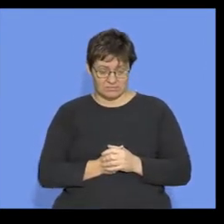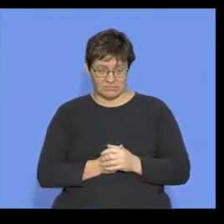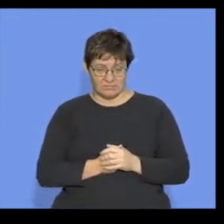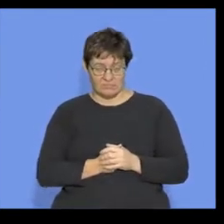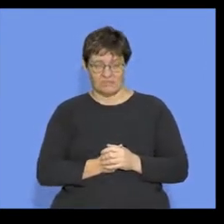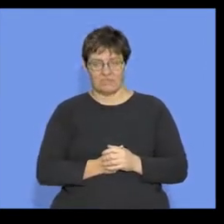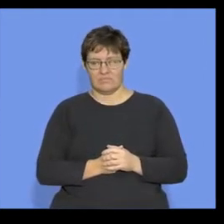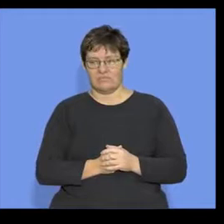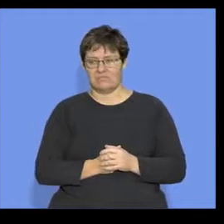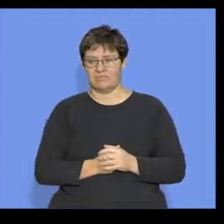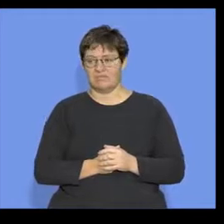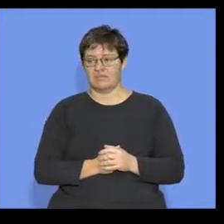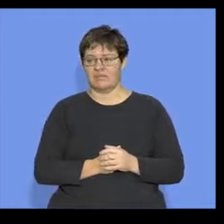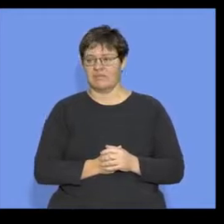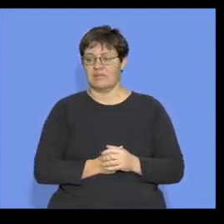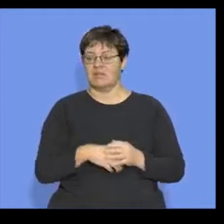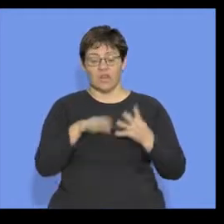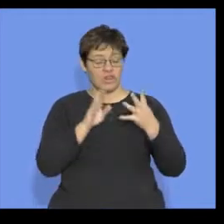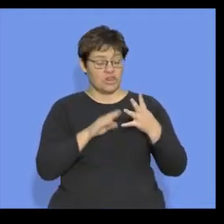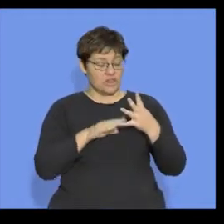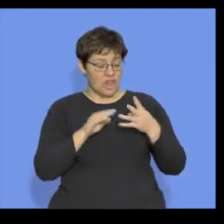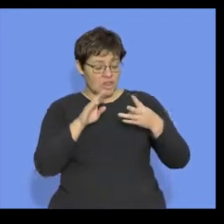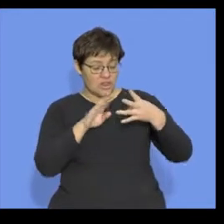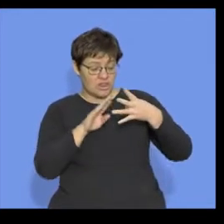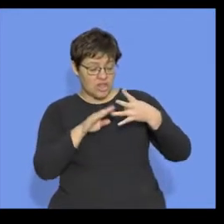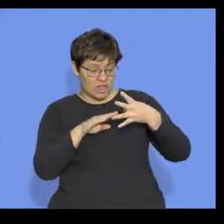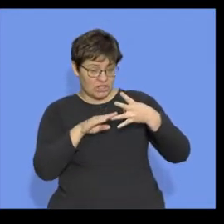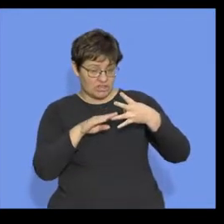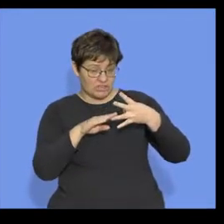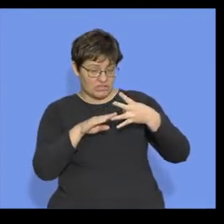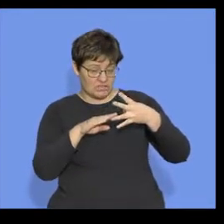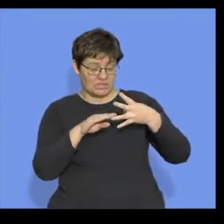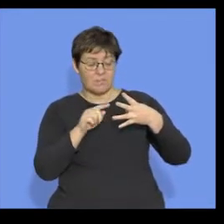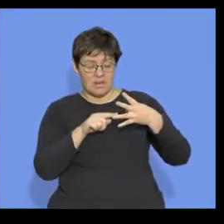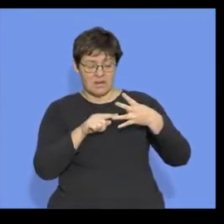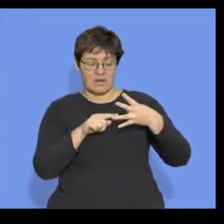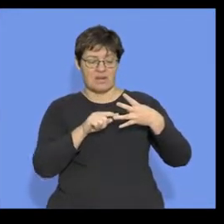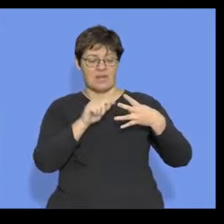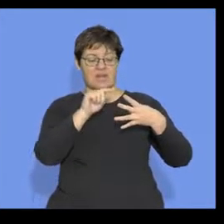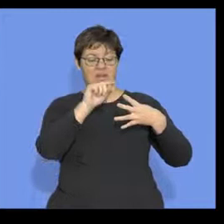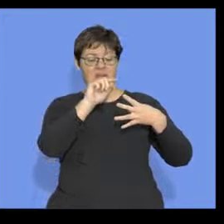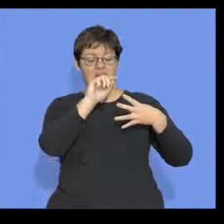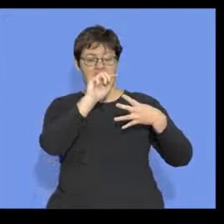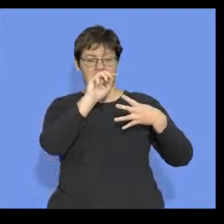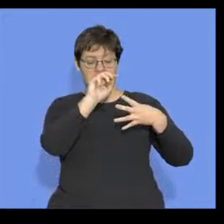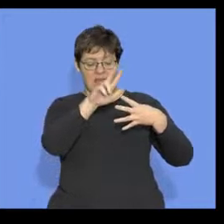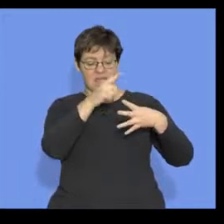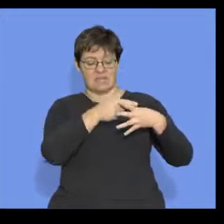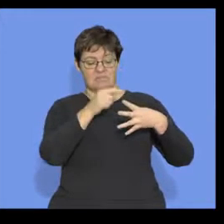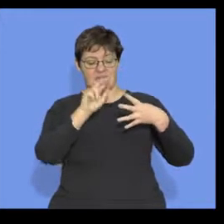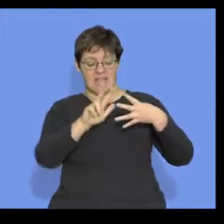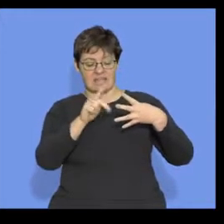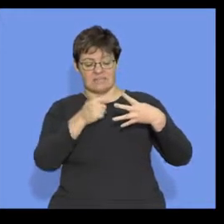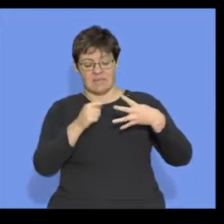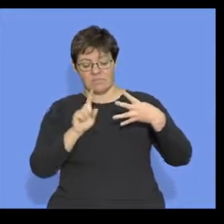Similarly, if 8 is in the third place, the number of ways of arranging other 3 places will